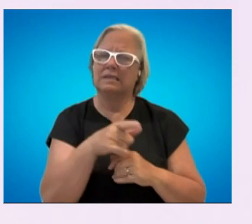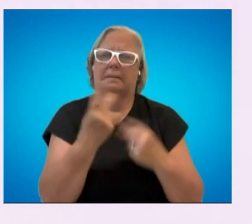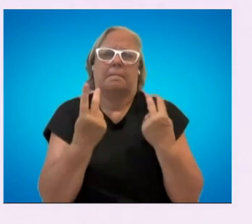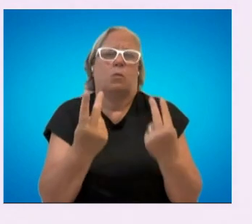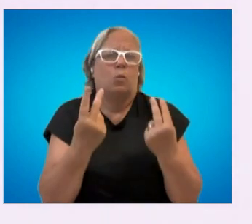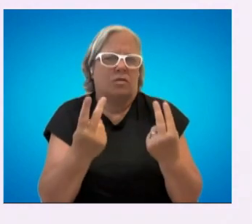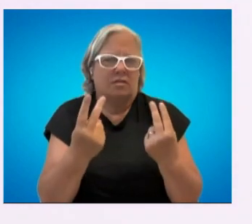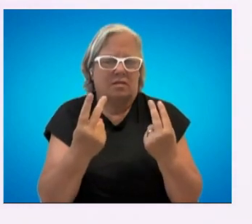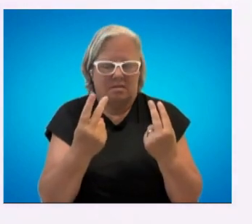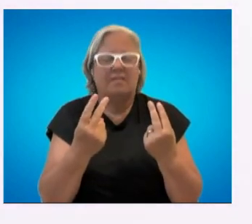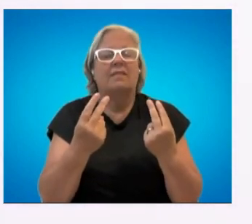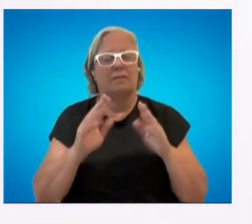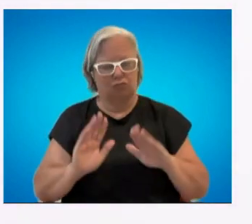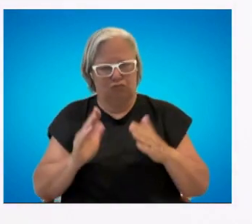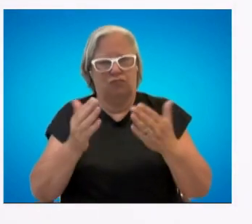labor market.